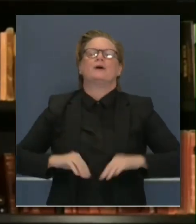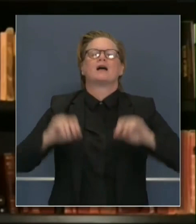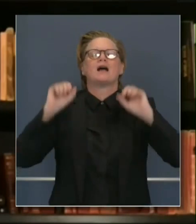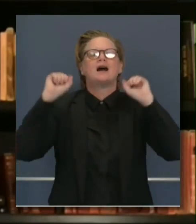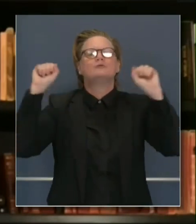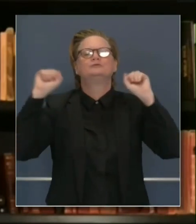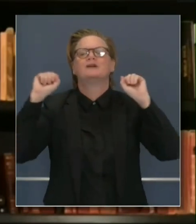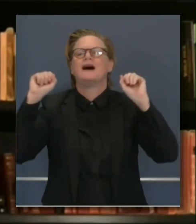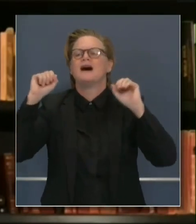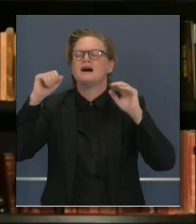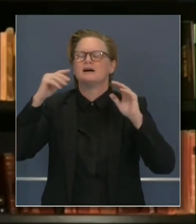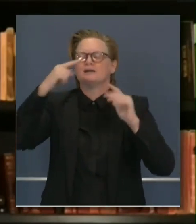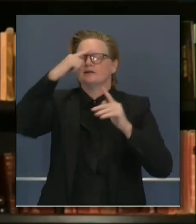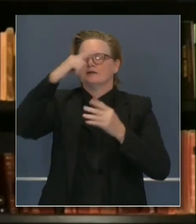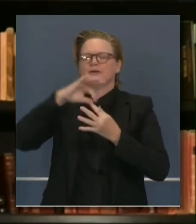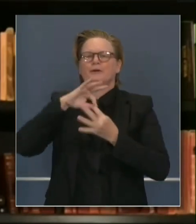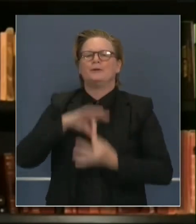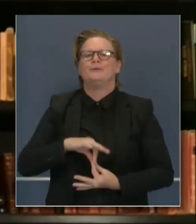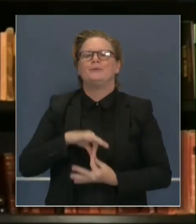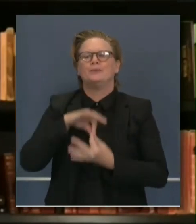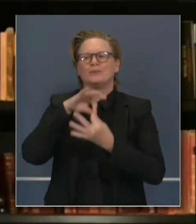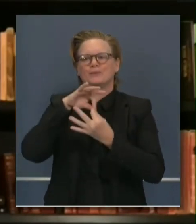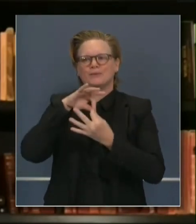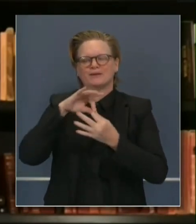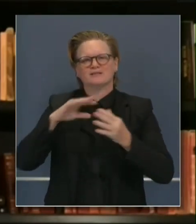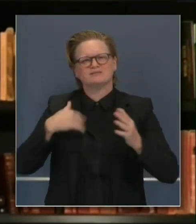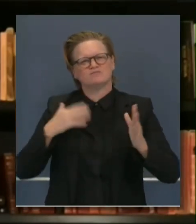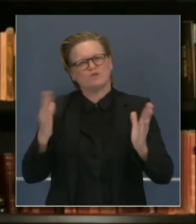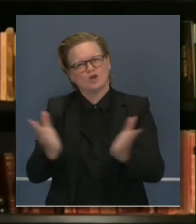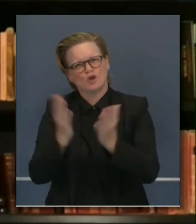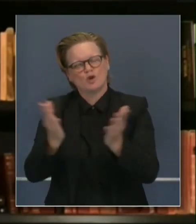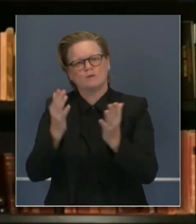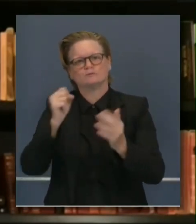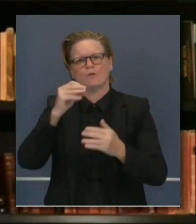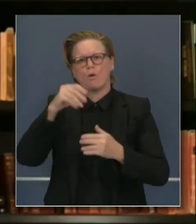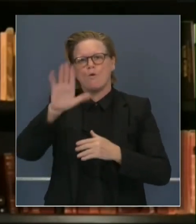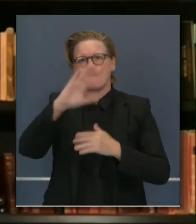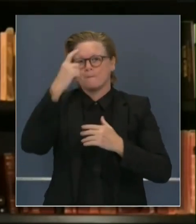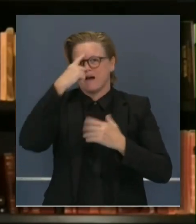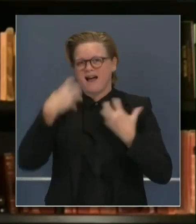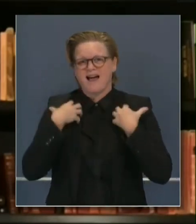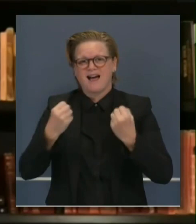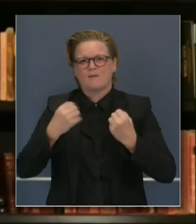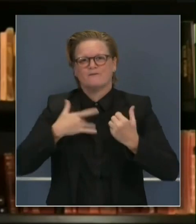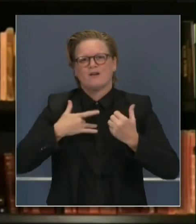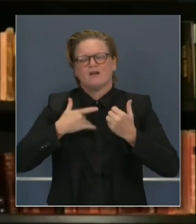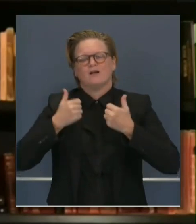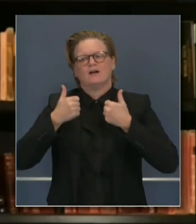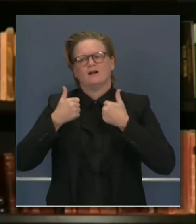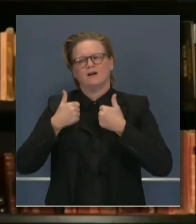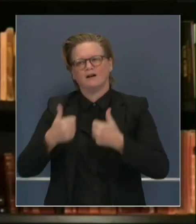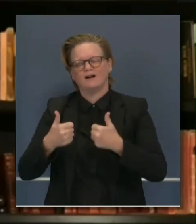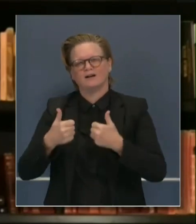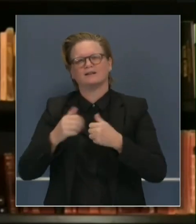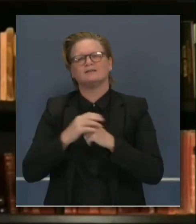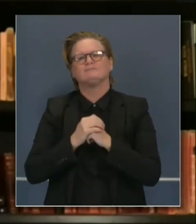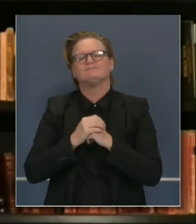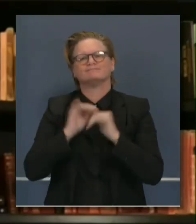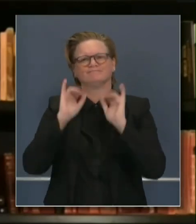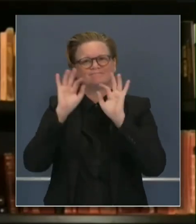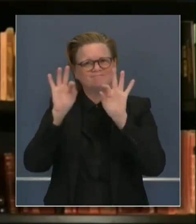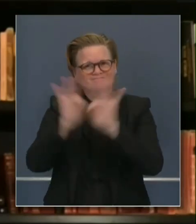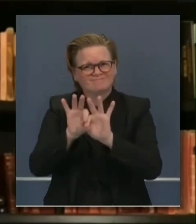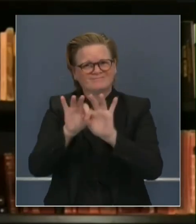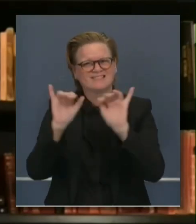is needed at this moment. Encourage you to spend time outdoors safely, but again, do what we can to